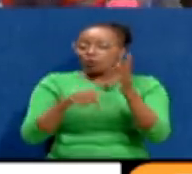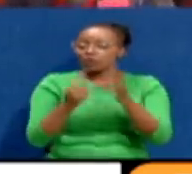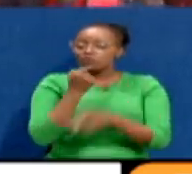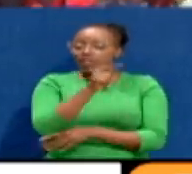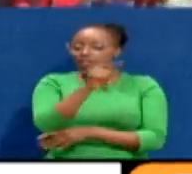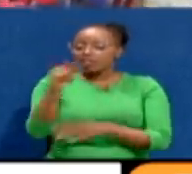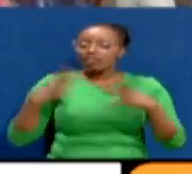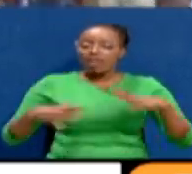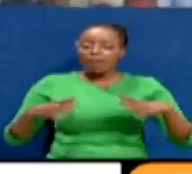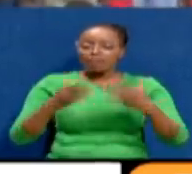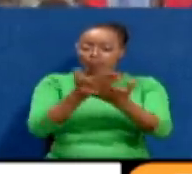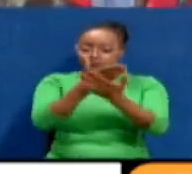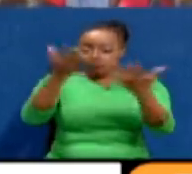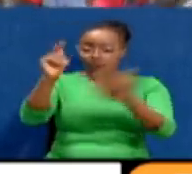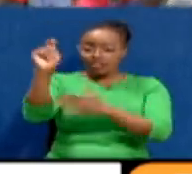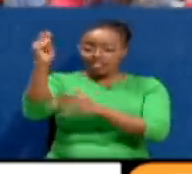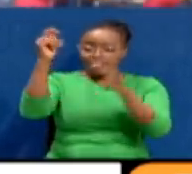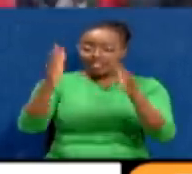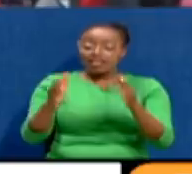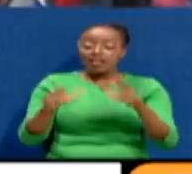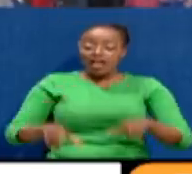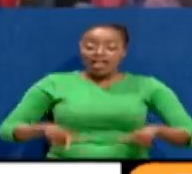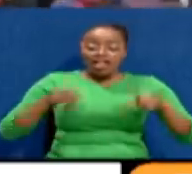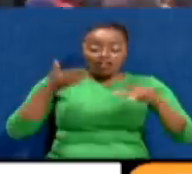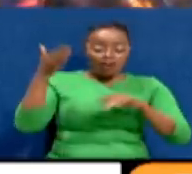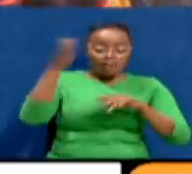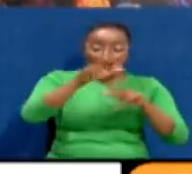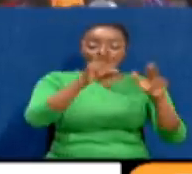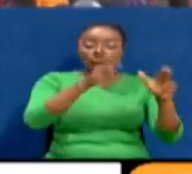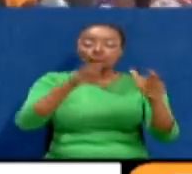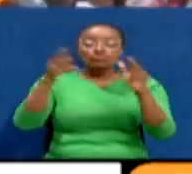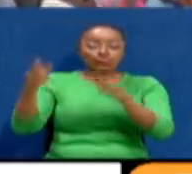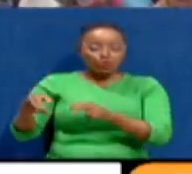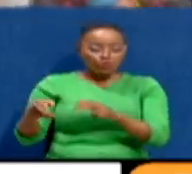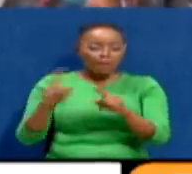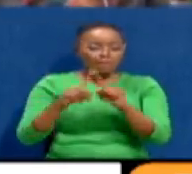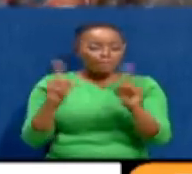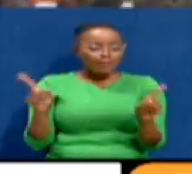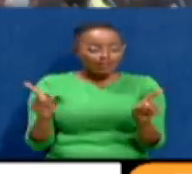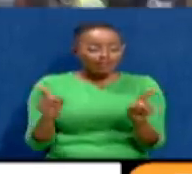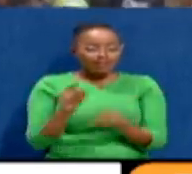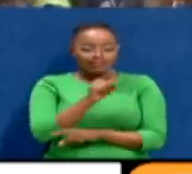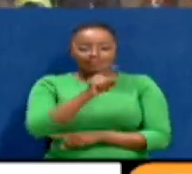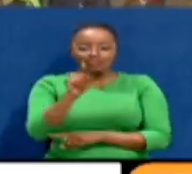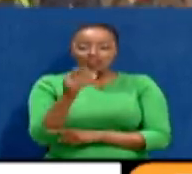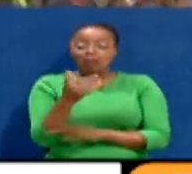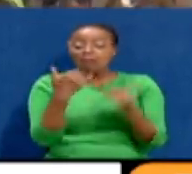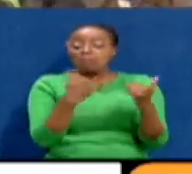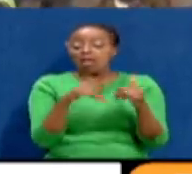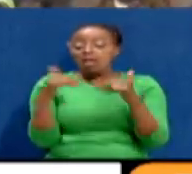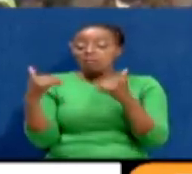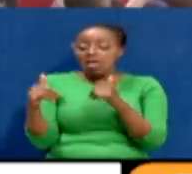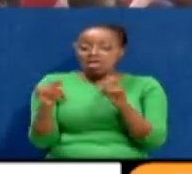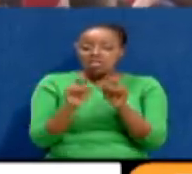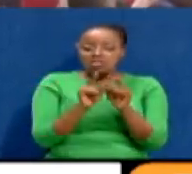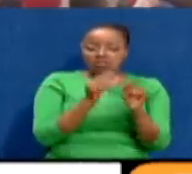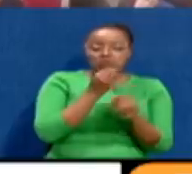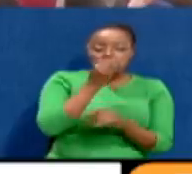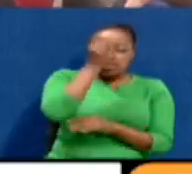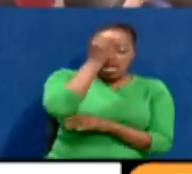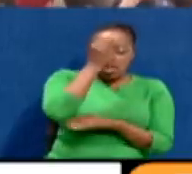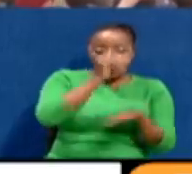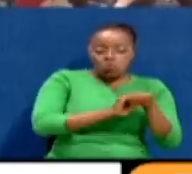telling the whole country that life is getting back to normal. You cannot play hot and cold at the same time.